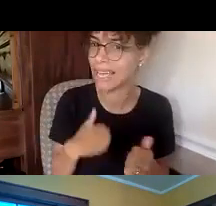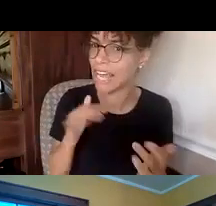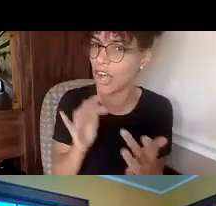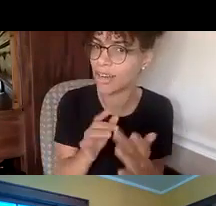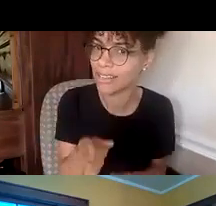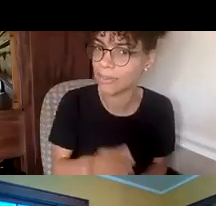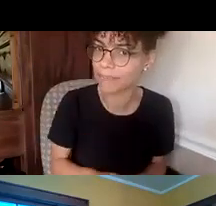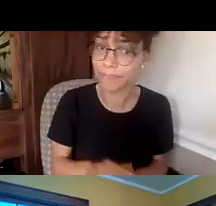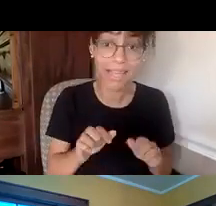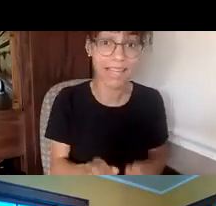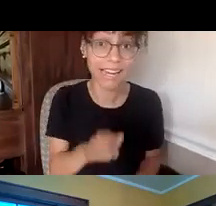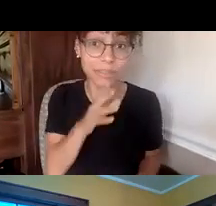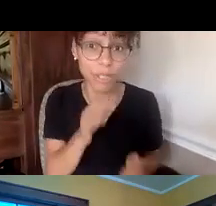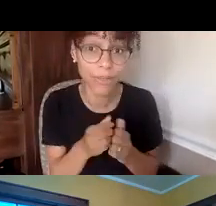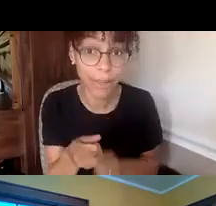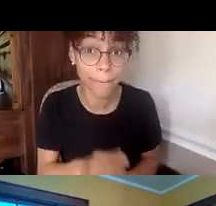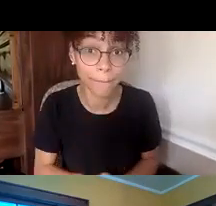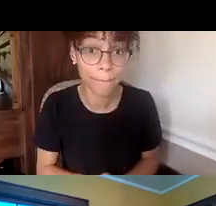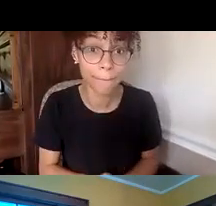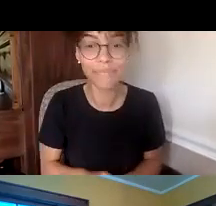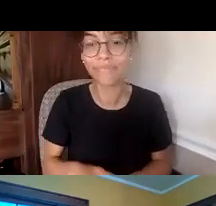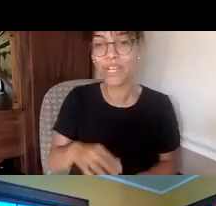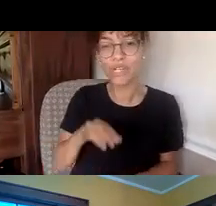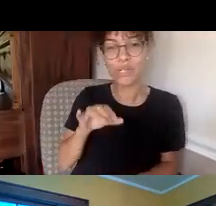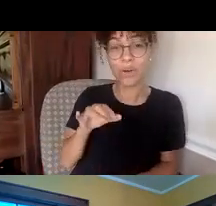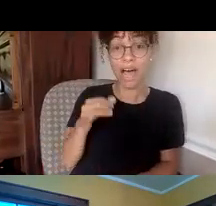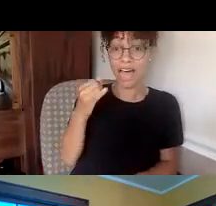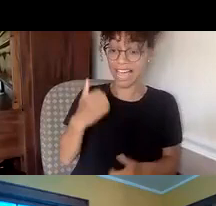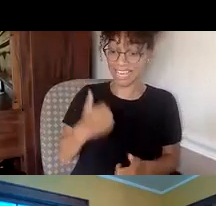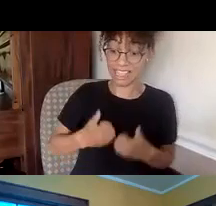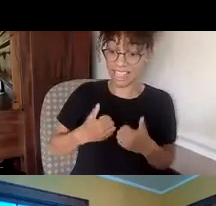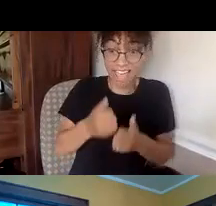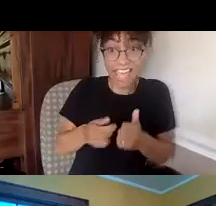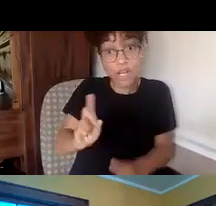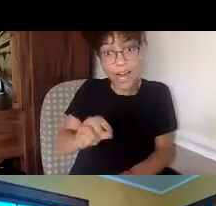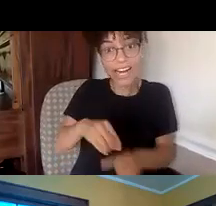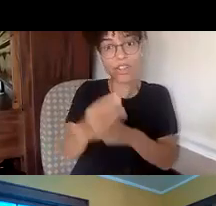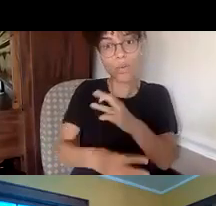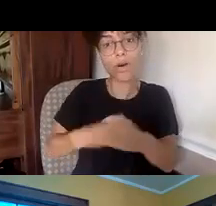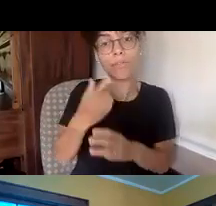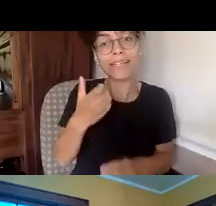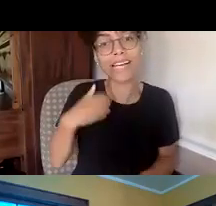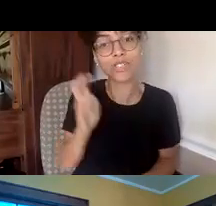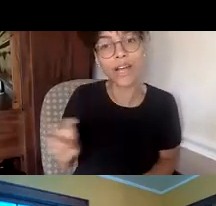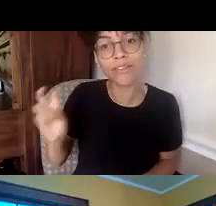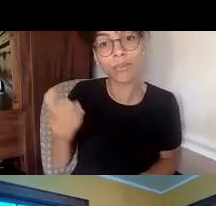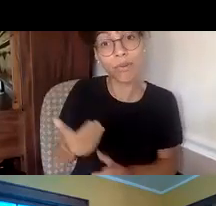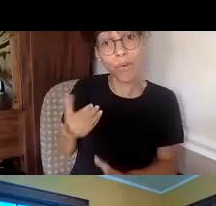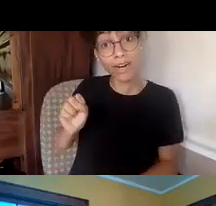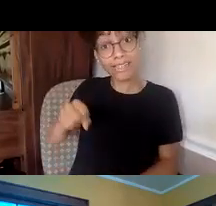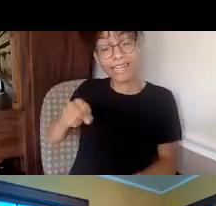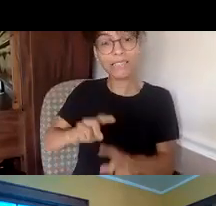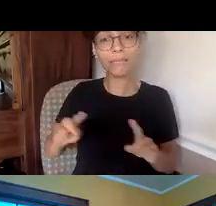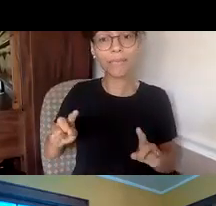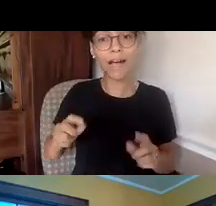if I can speak to them. So that's what I think about. I can be anywhere else in this world because I have traveled before, but being in